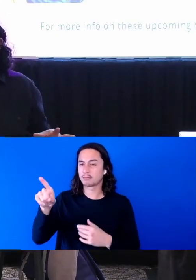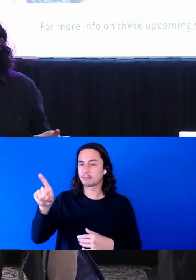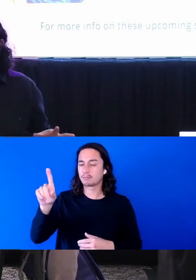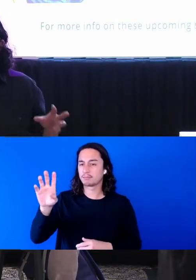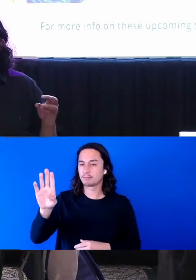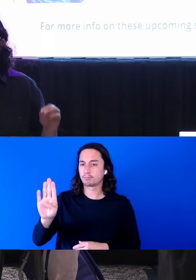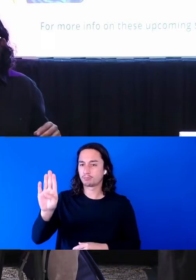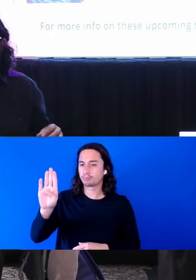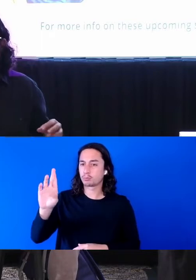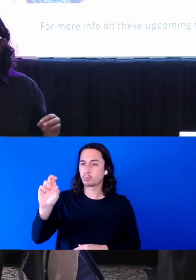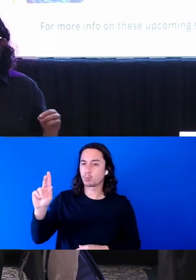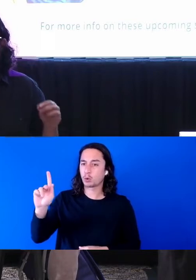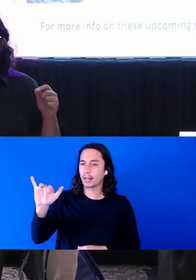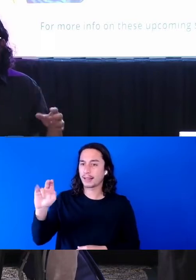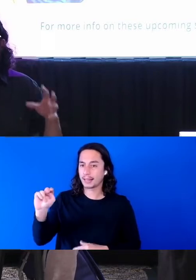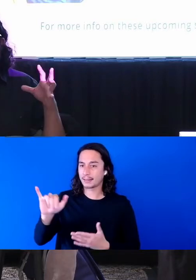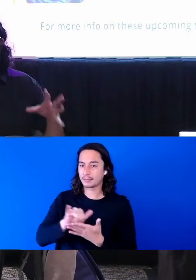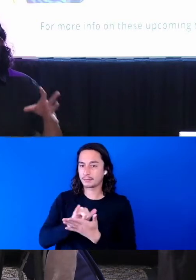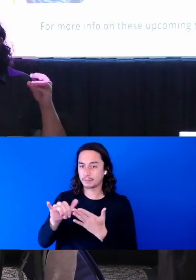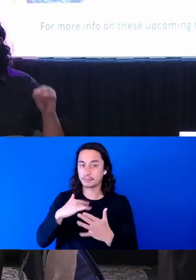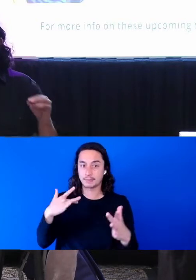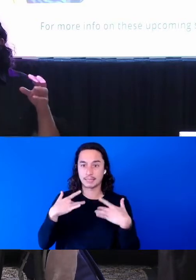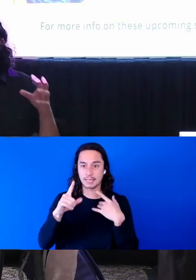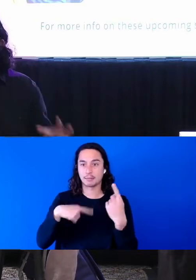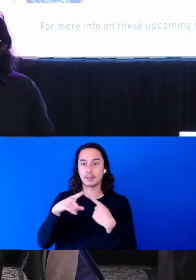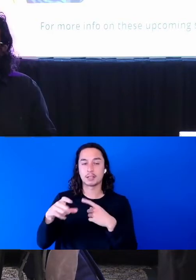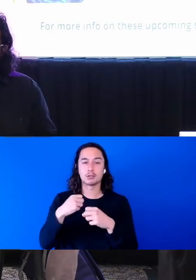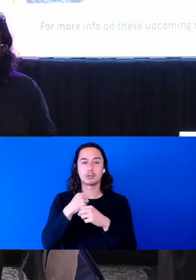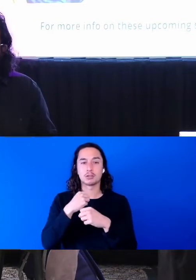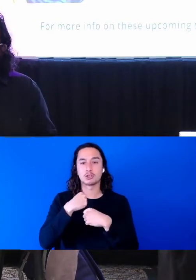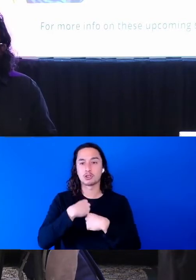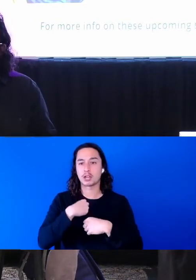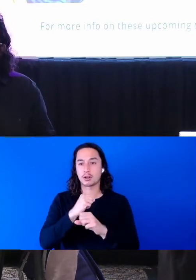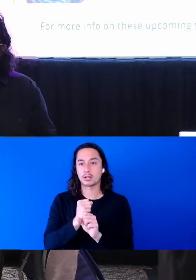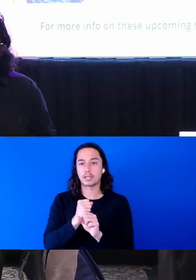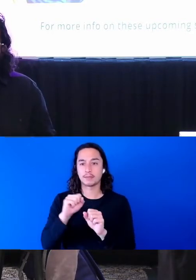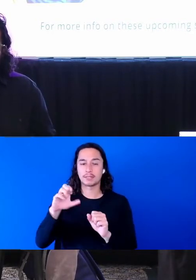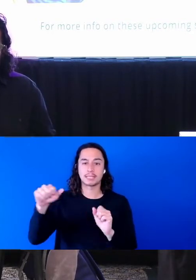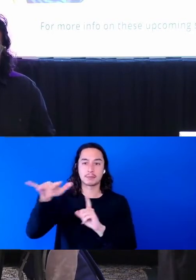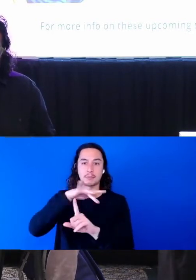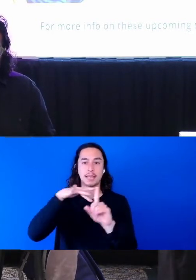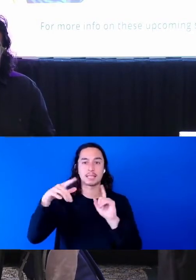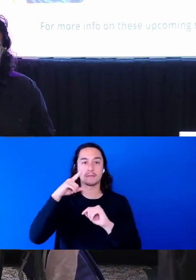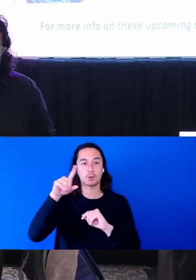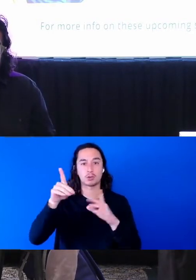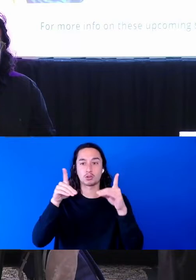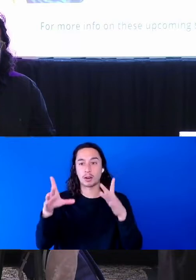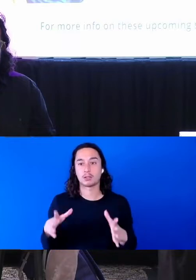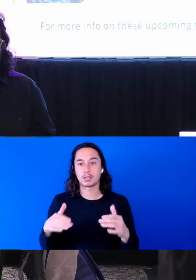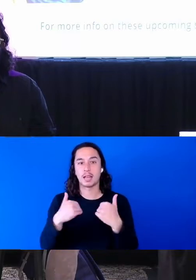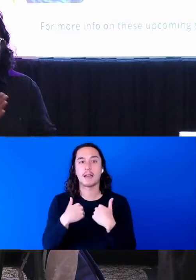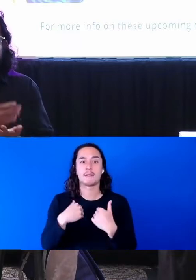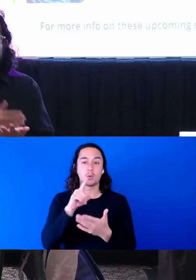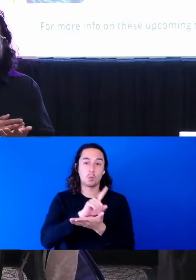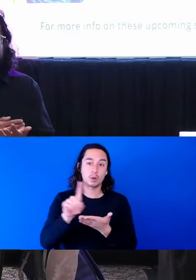They are like they're a generative space for directors. And they have these like week to 3 week long